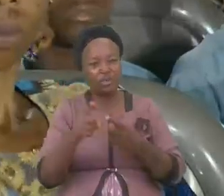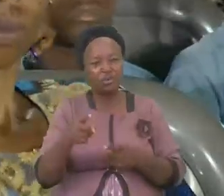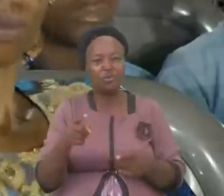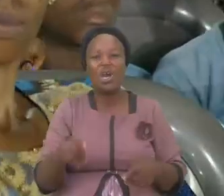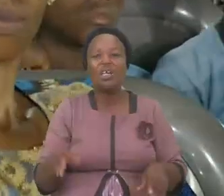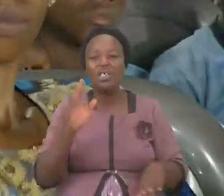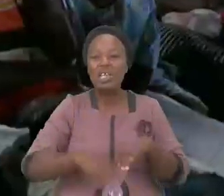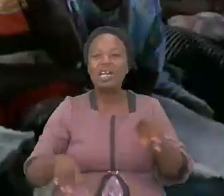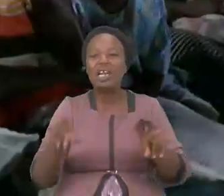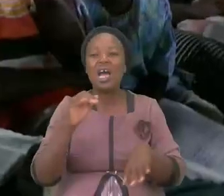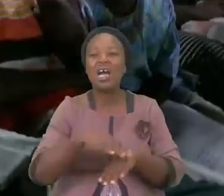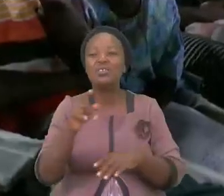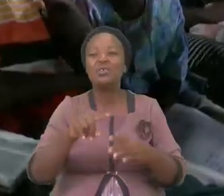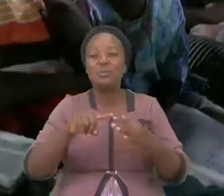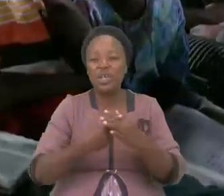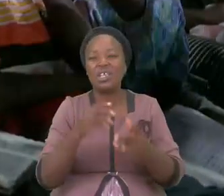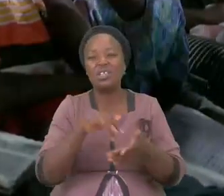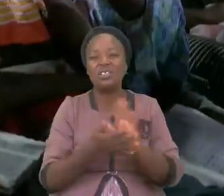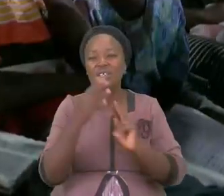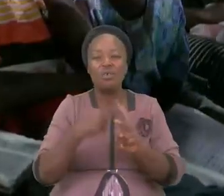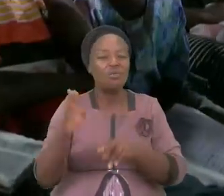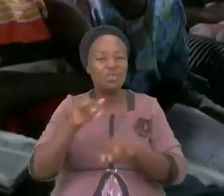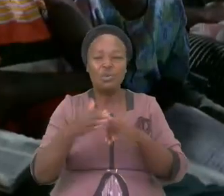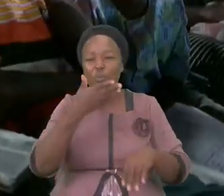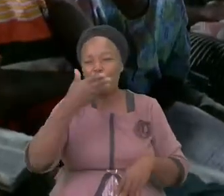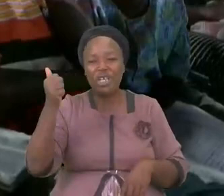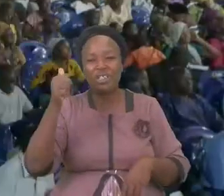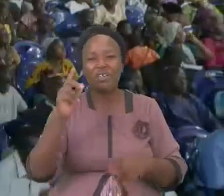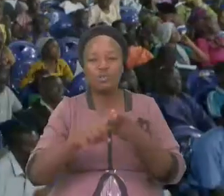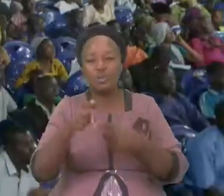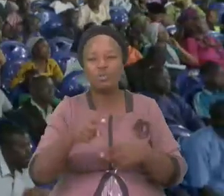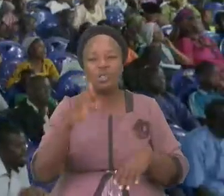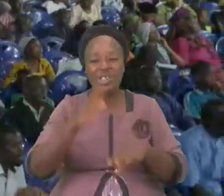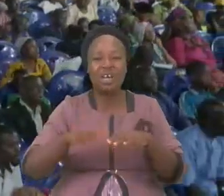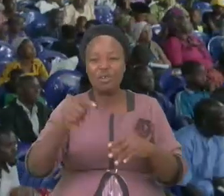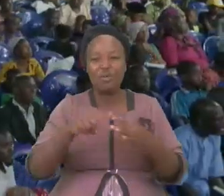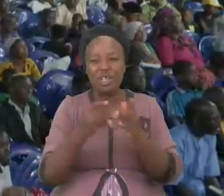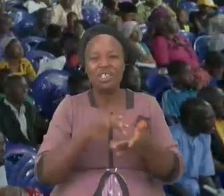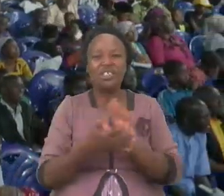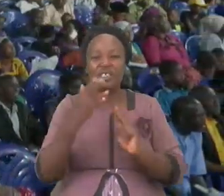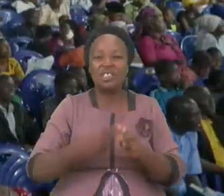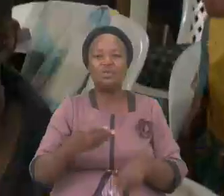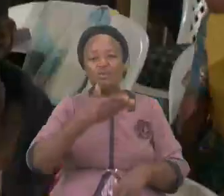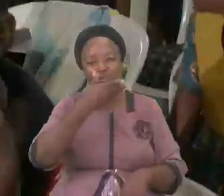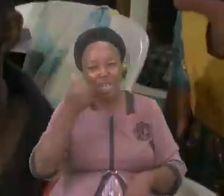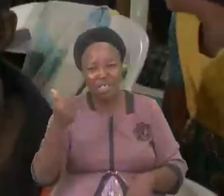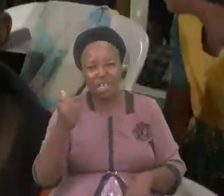at your beginning. Better. Better. Better